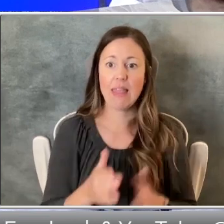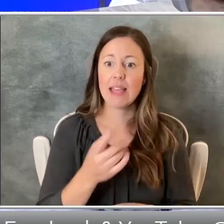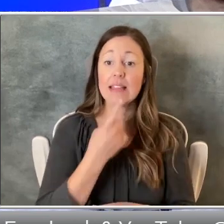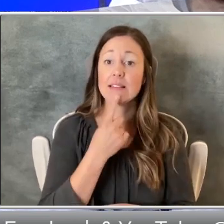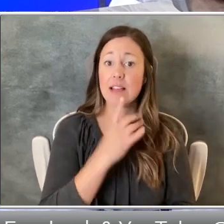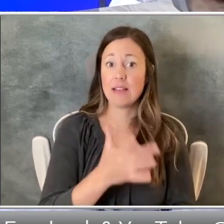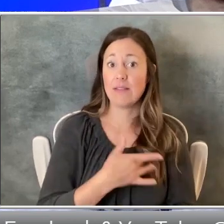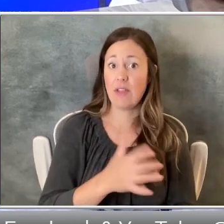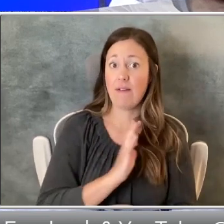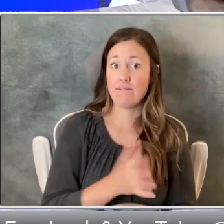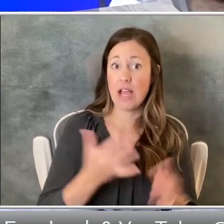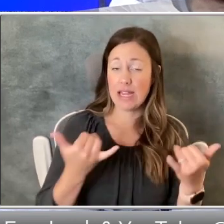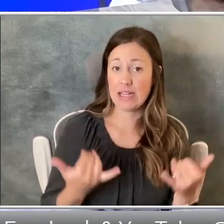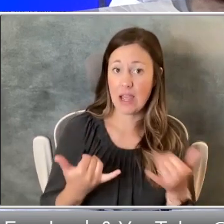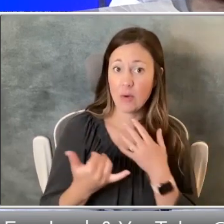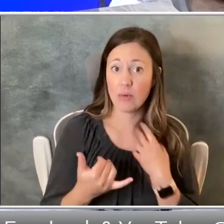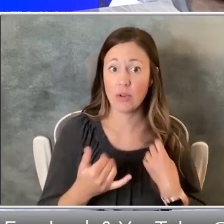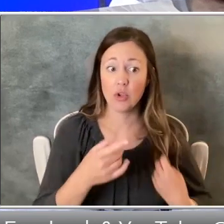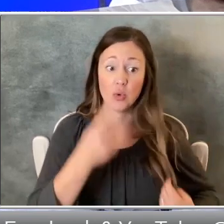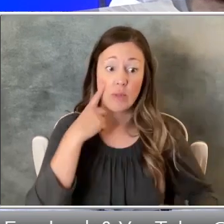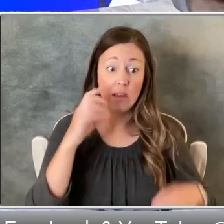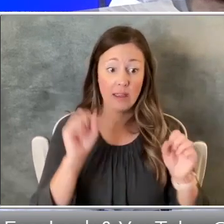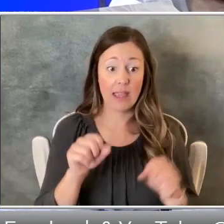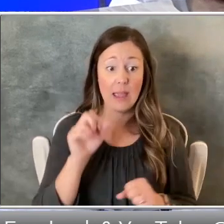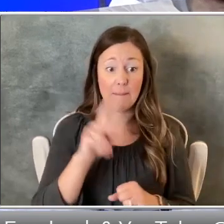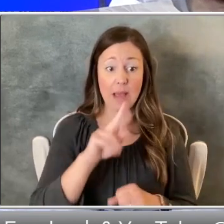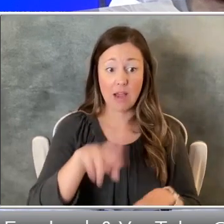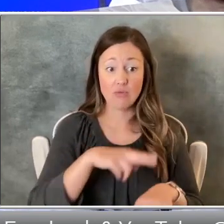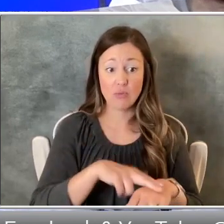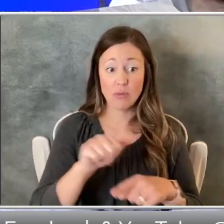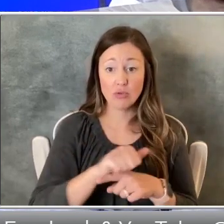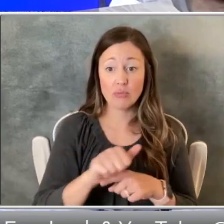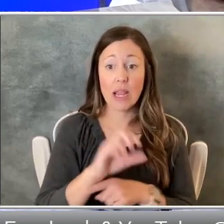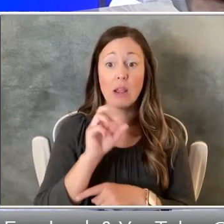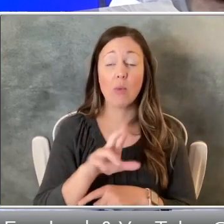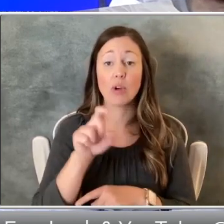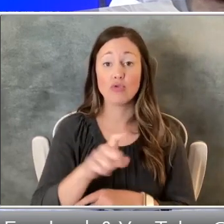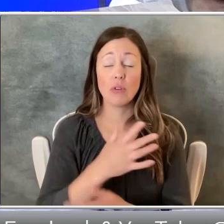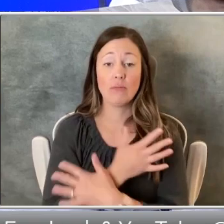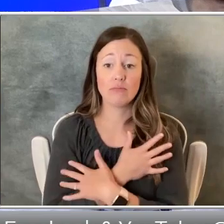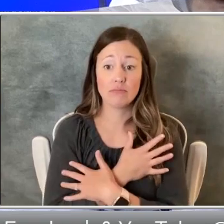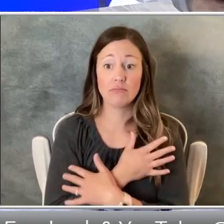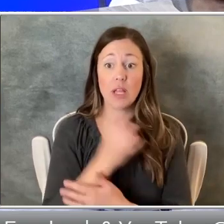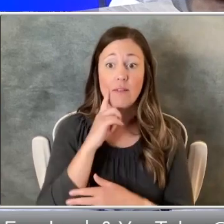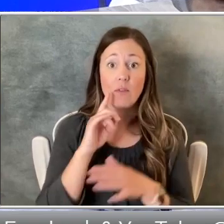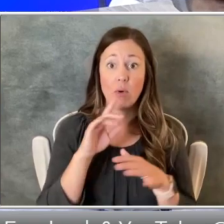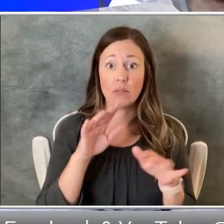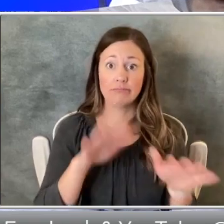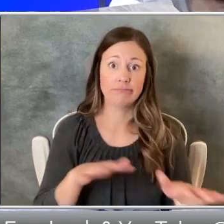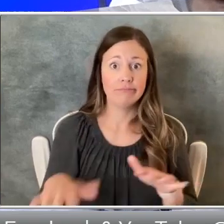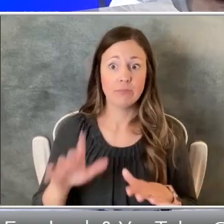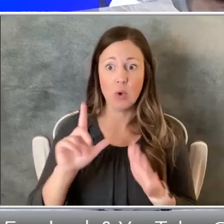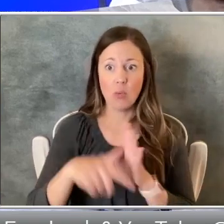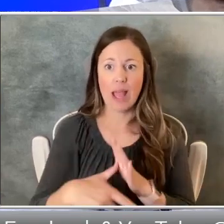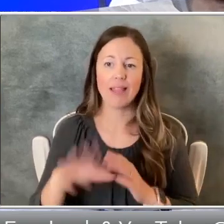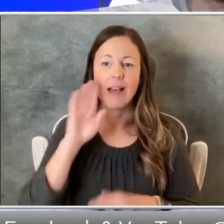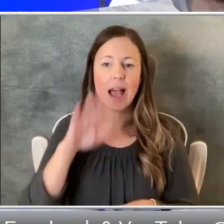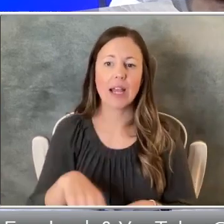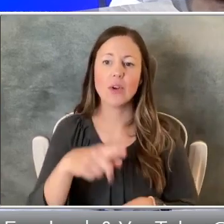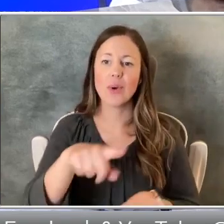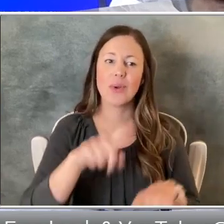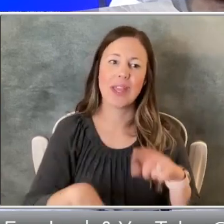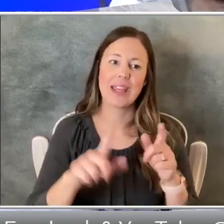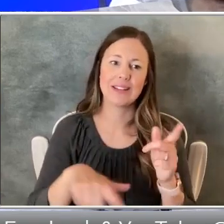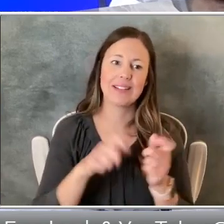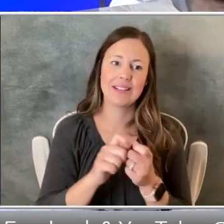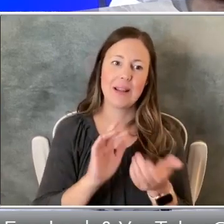now. Do you think he can return to regular training, or should he take it easy for a while? And then she says, I realize you can't give a particular medical advice. I just